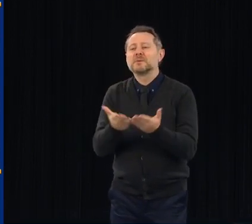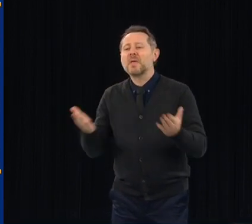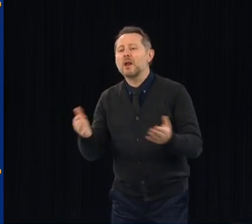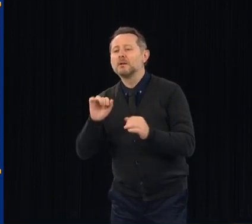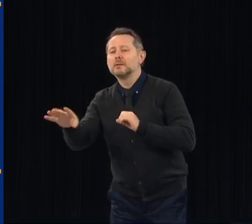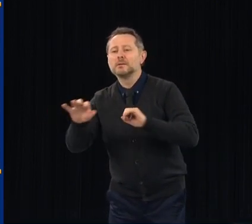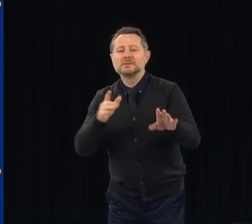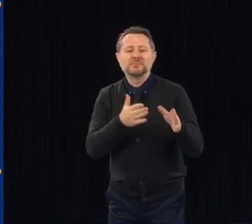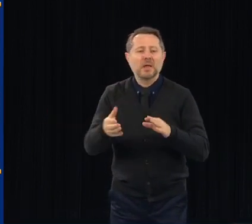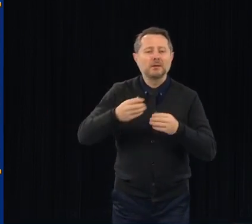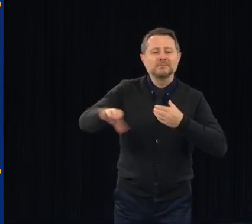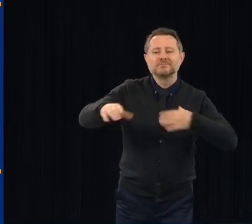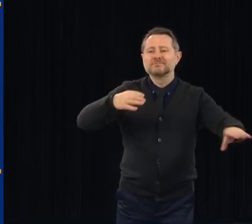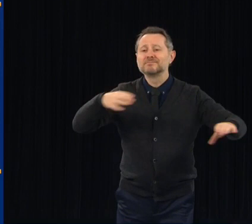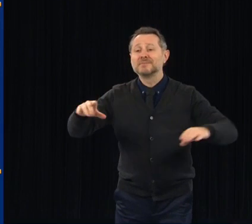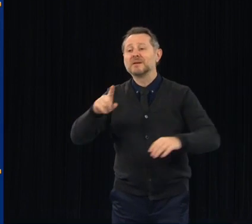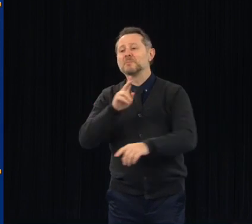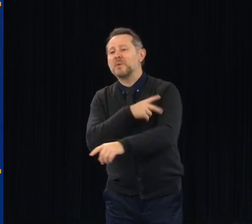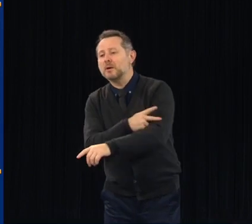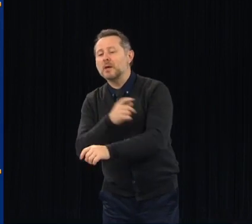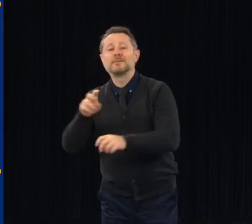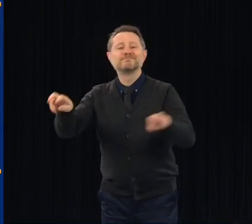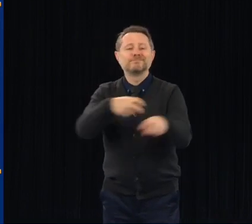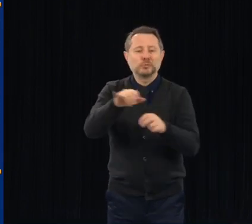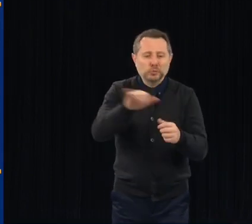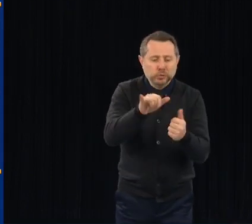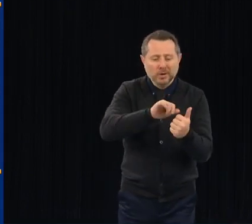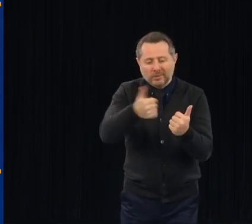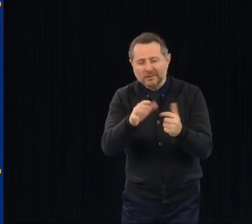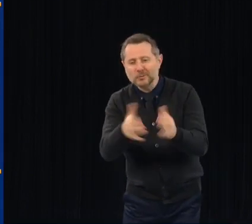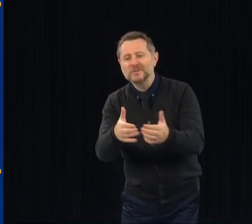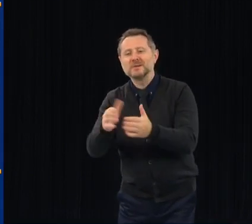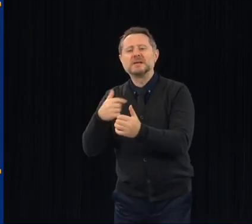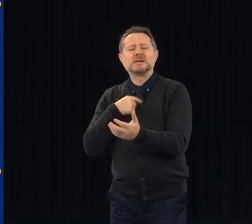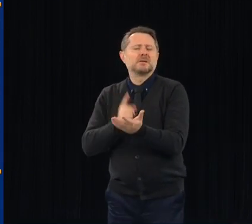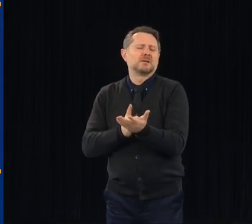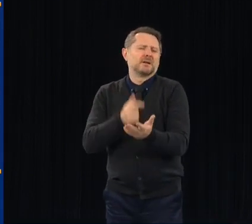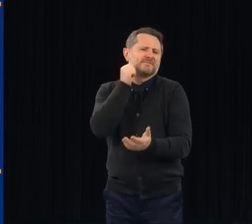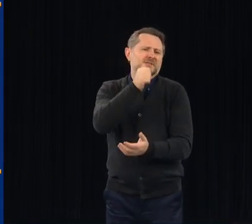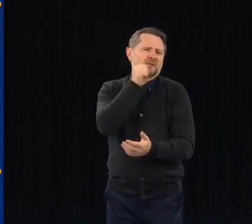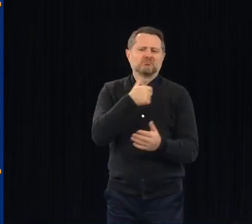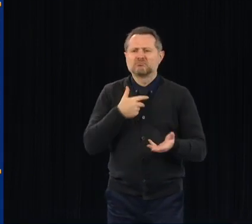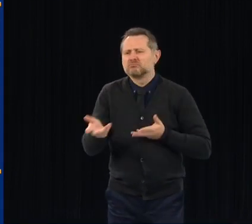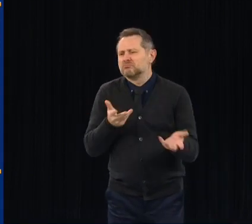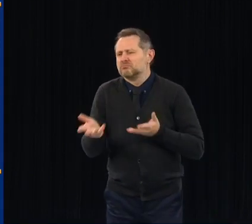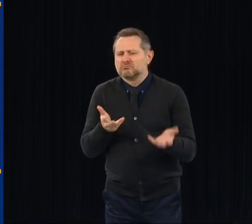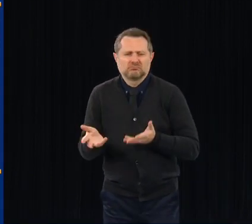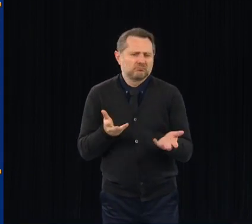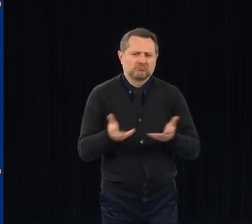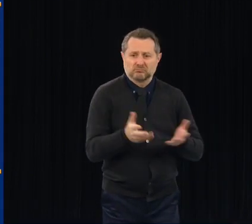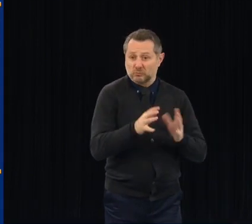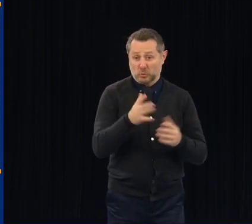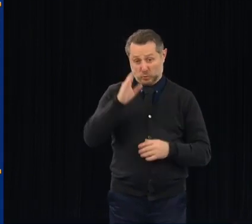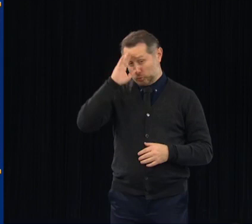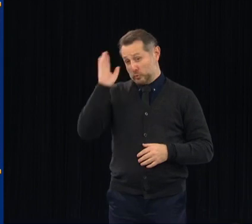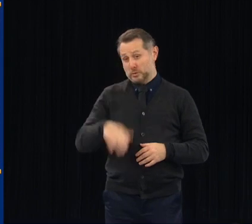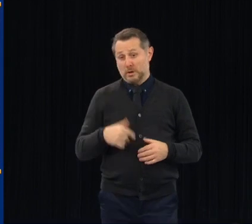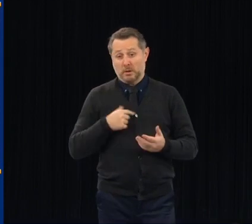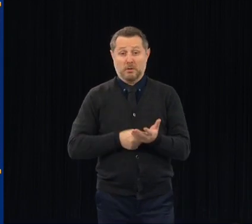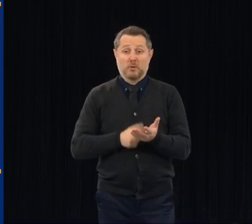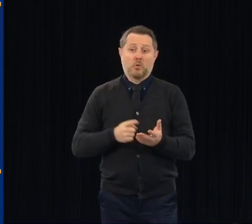patient load. I know that I'm asking them to do really difficult